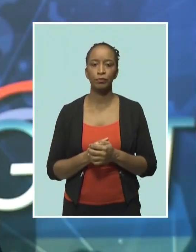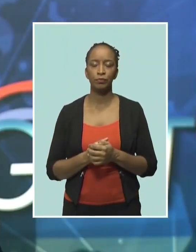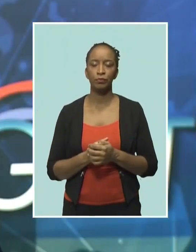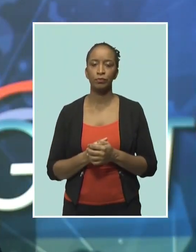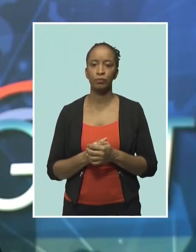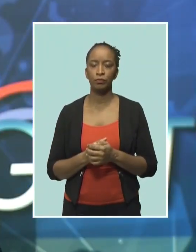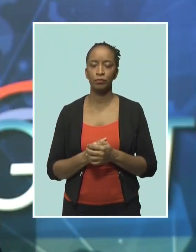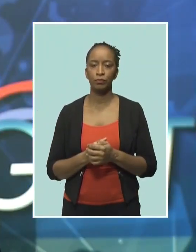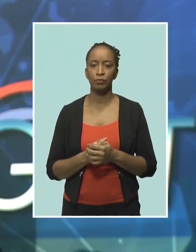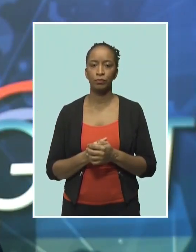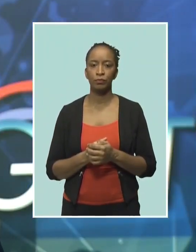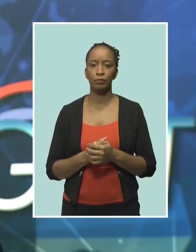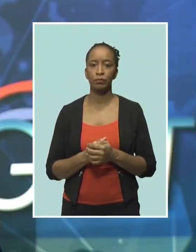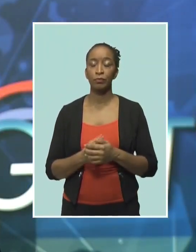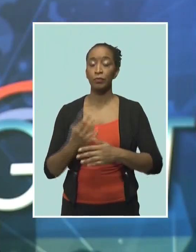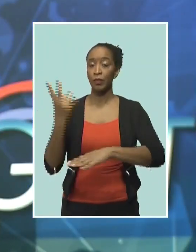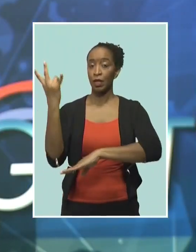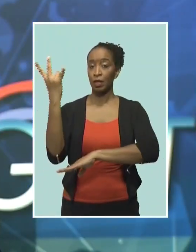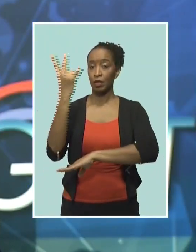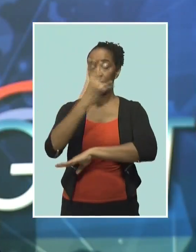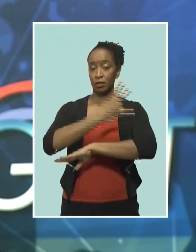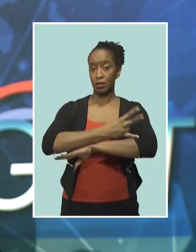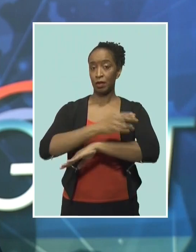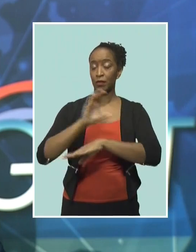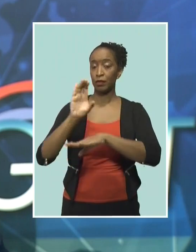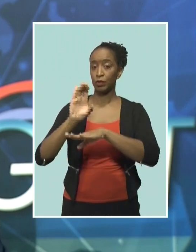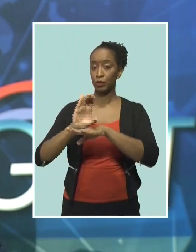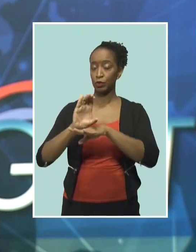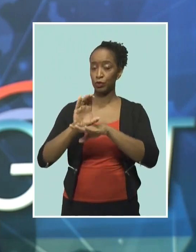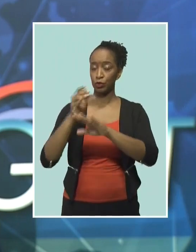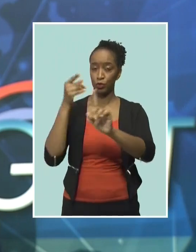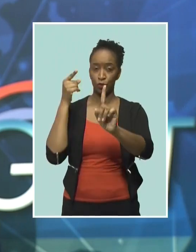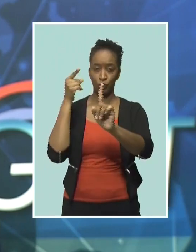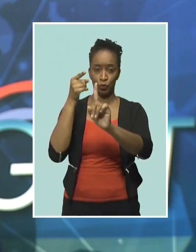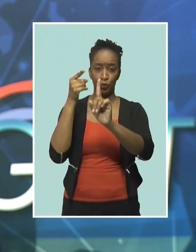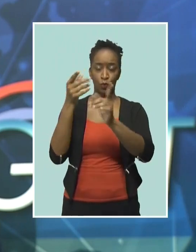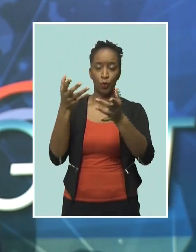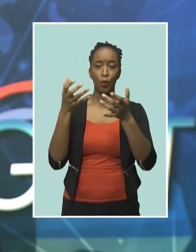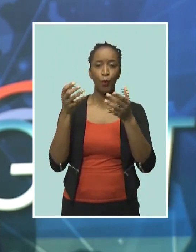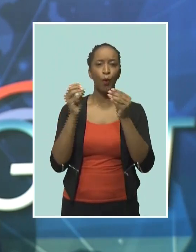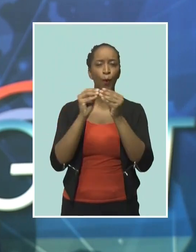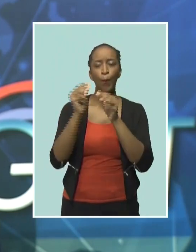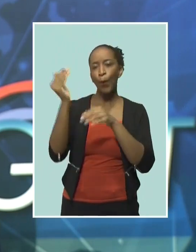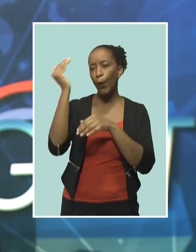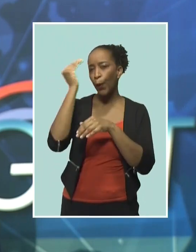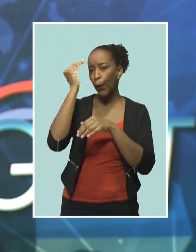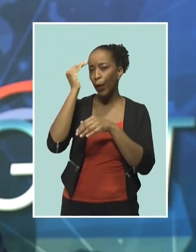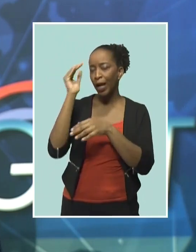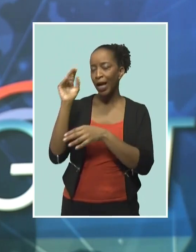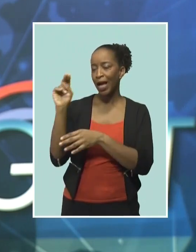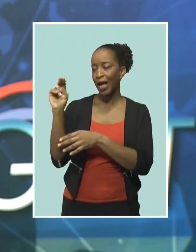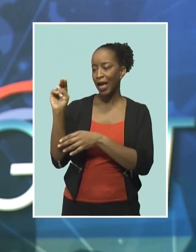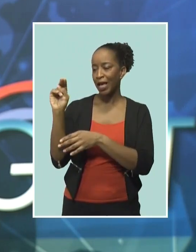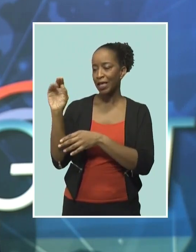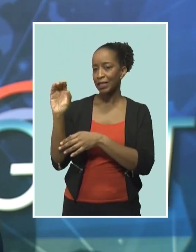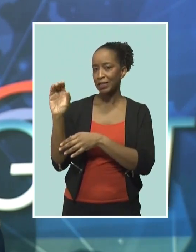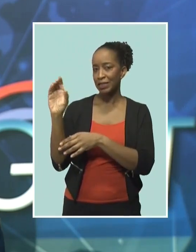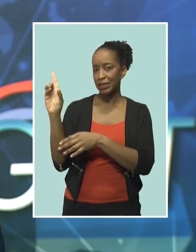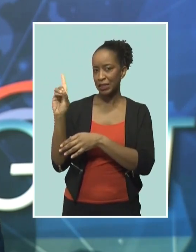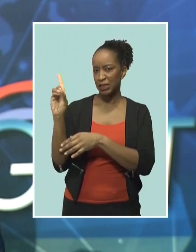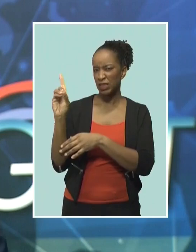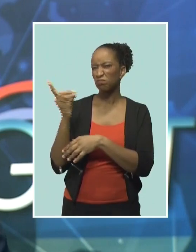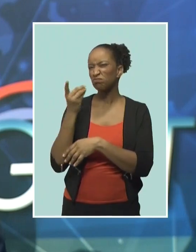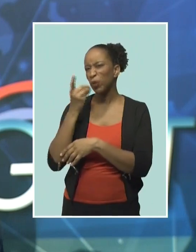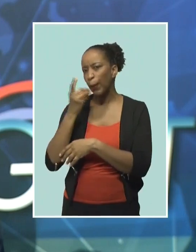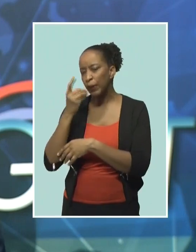The Seventh-day Adventist Church is on a mission to raise more awareness about non-communicable diseases, and they are encouraging